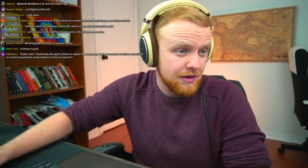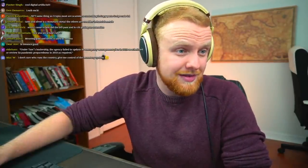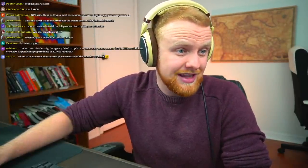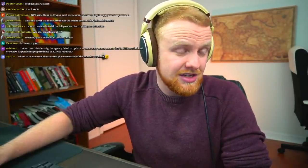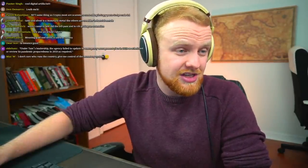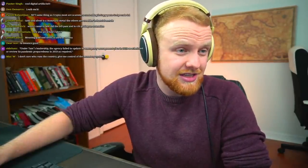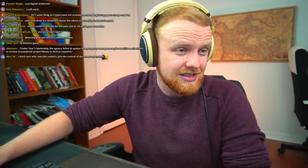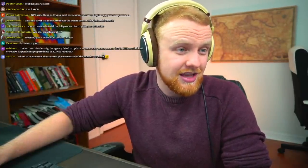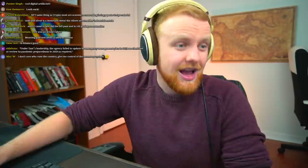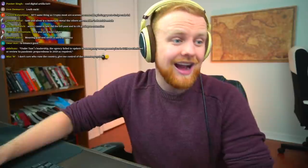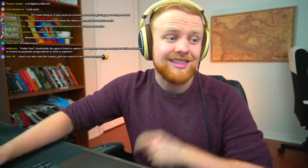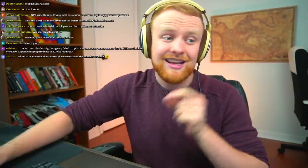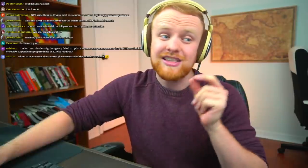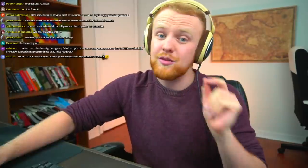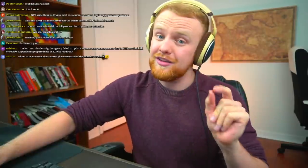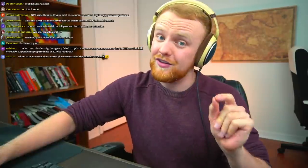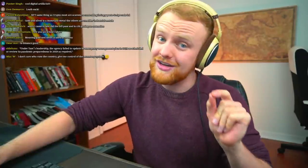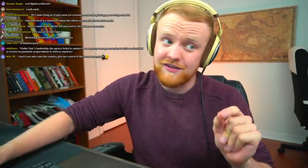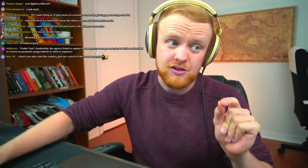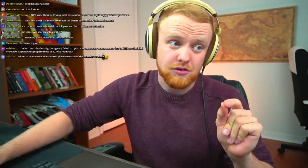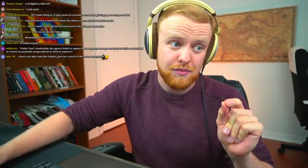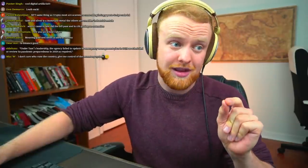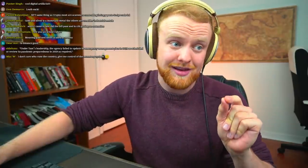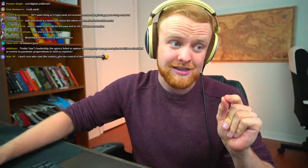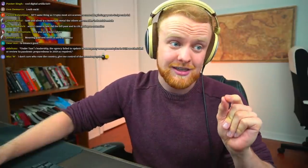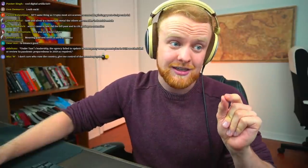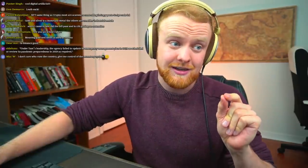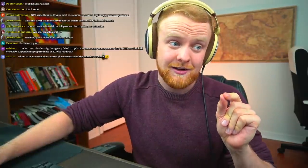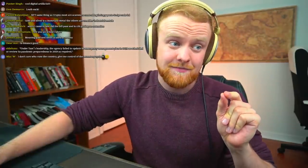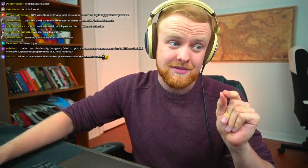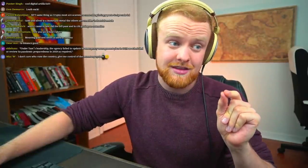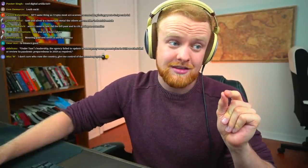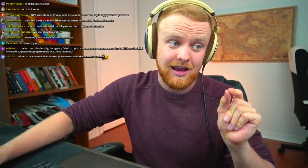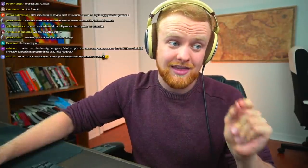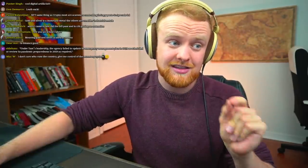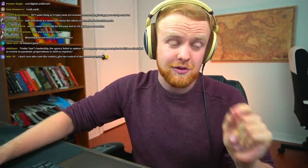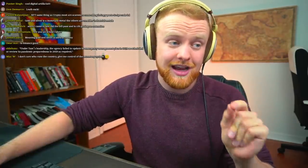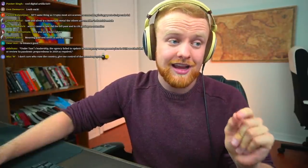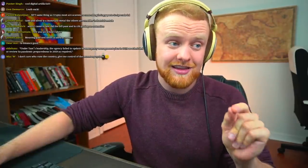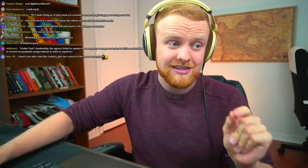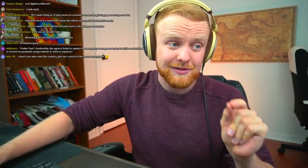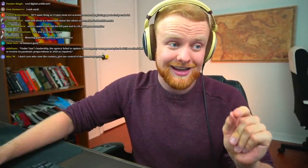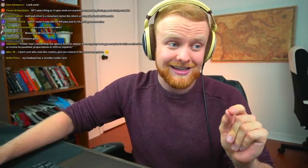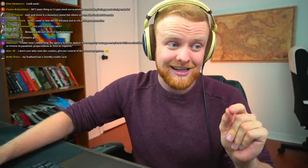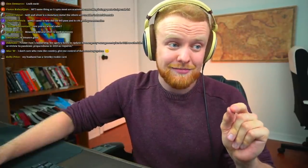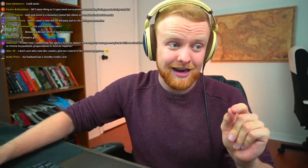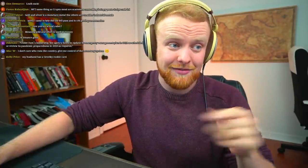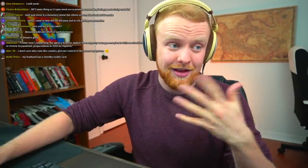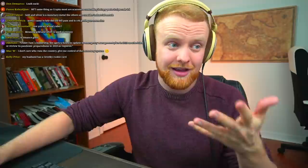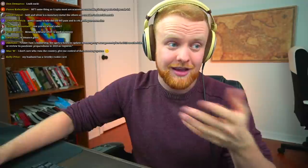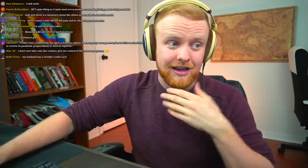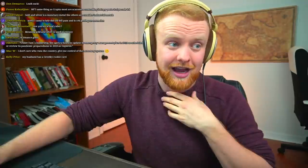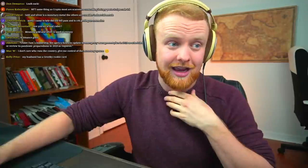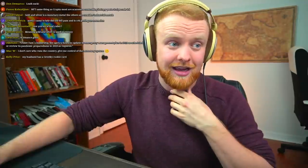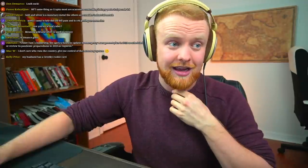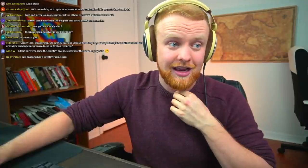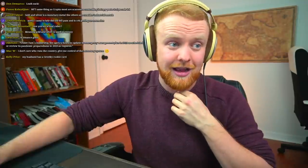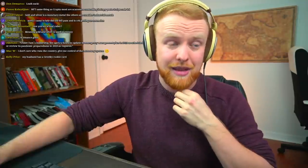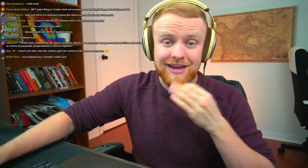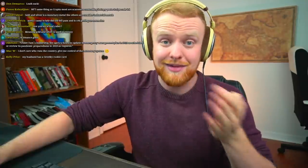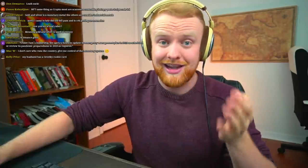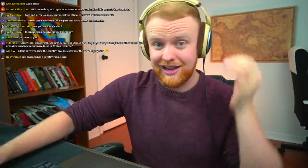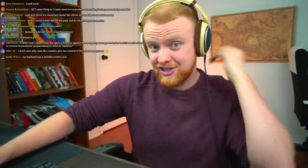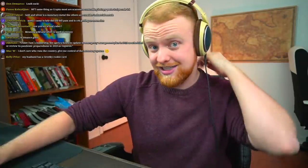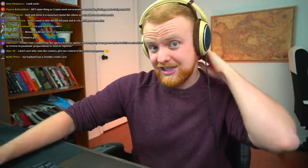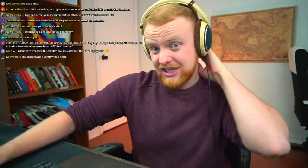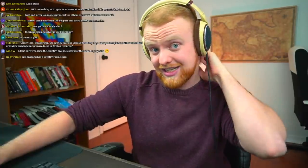individual repayment and GST. I think it's only for individual repayment. And this is what I did, but I